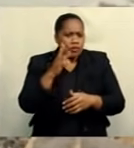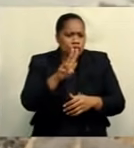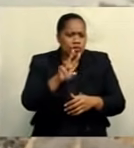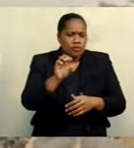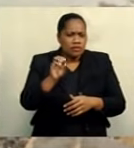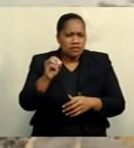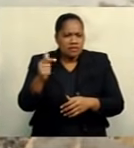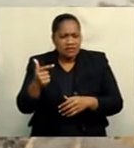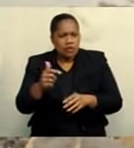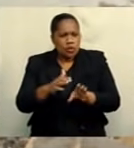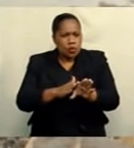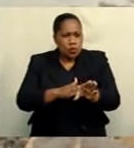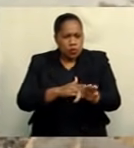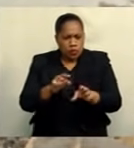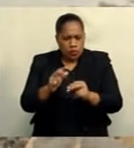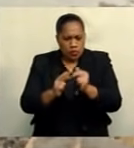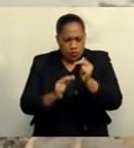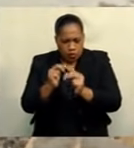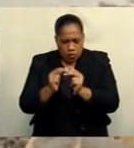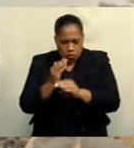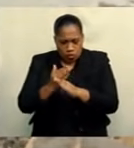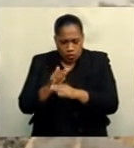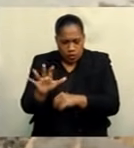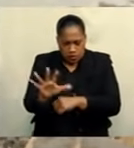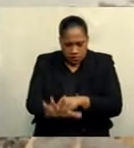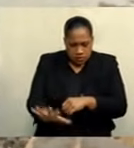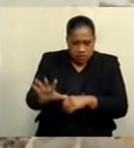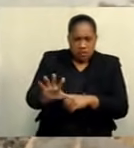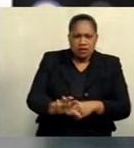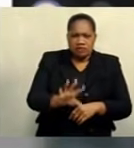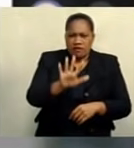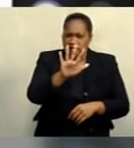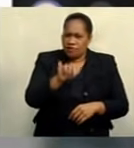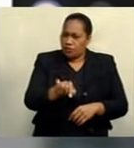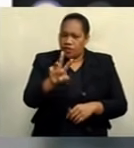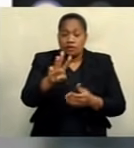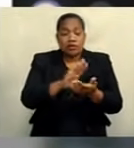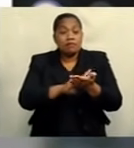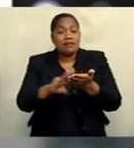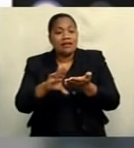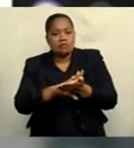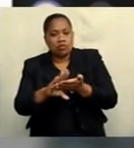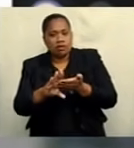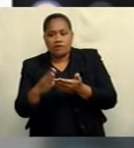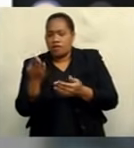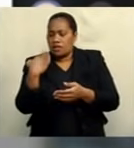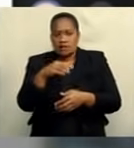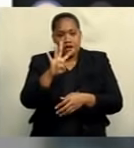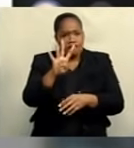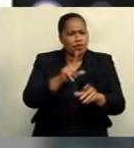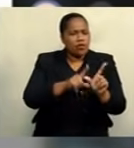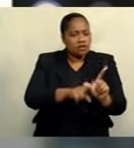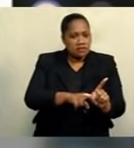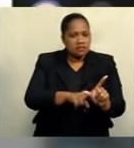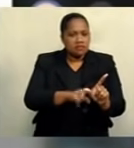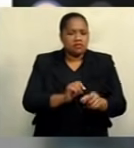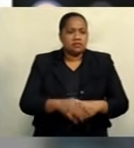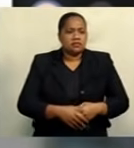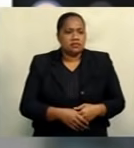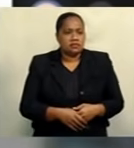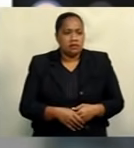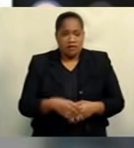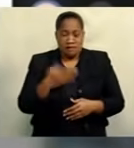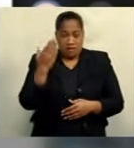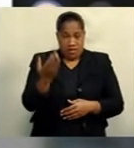view, this amounted to $5.3 billion in the last 4 years. This is testament of the